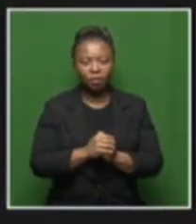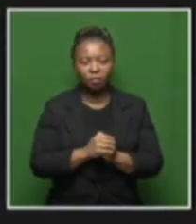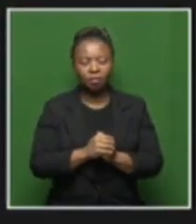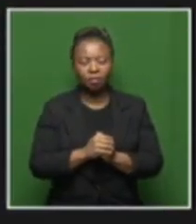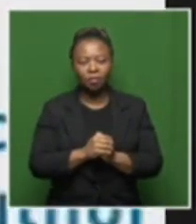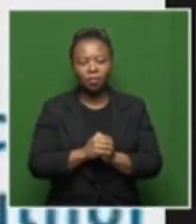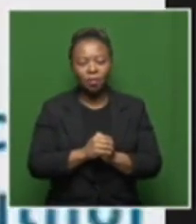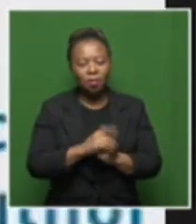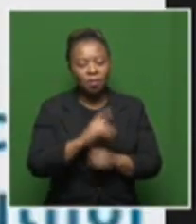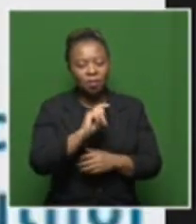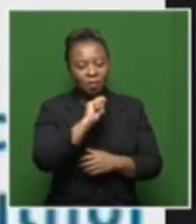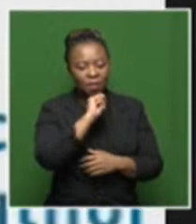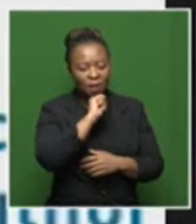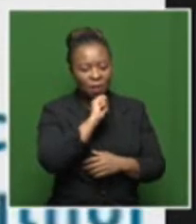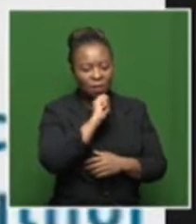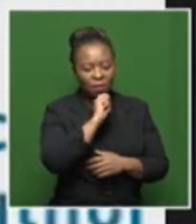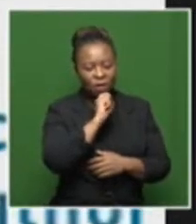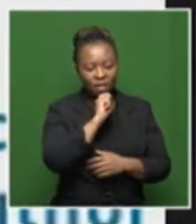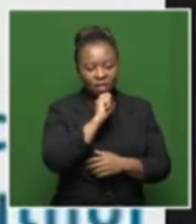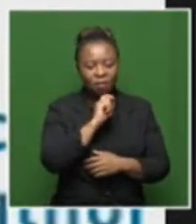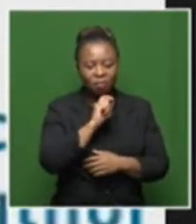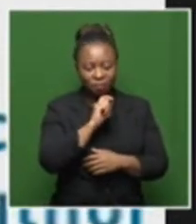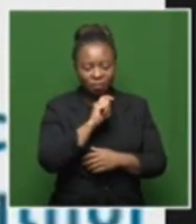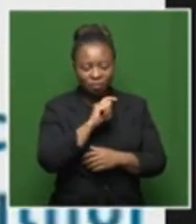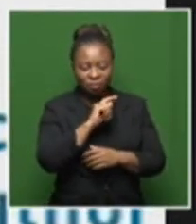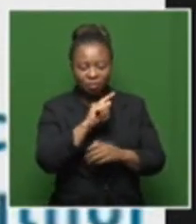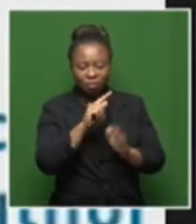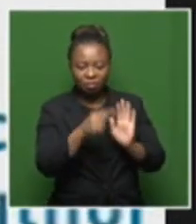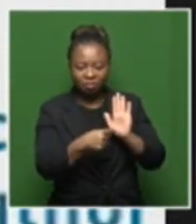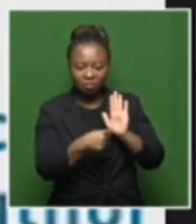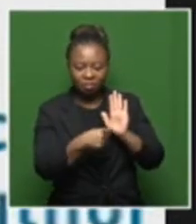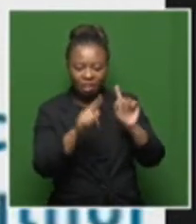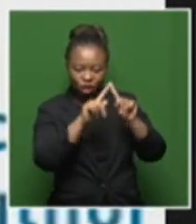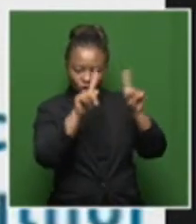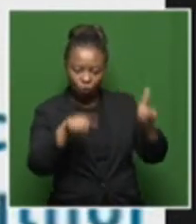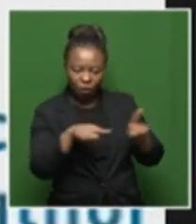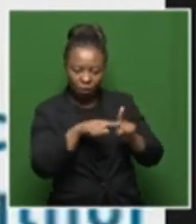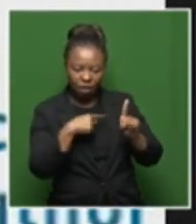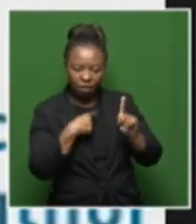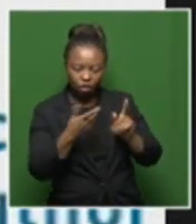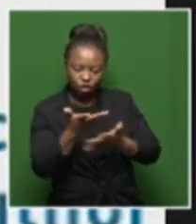Good morning, everyone. I'll just share my screen, please, if you don't mind.